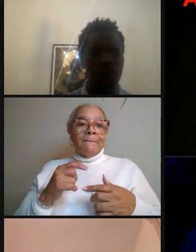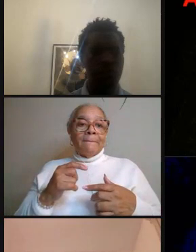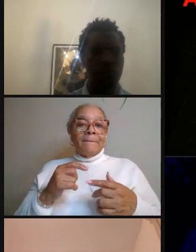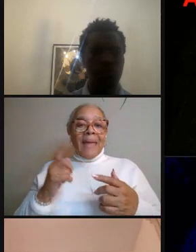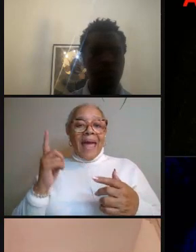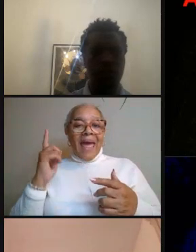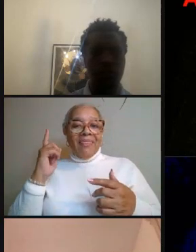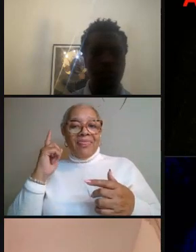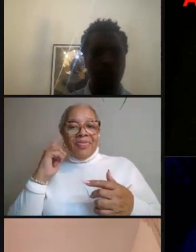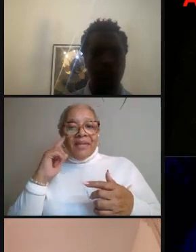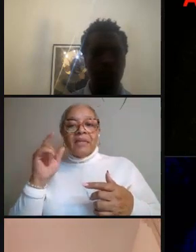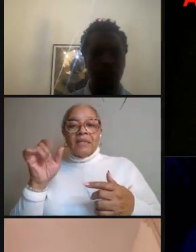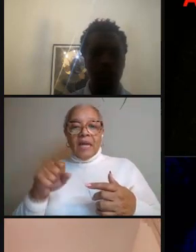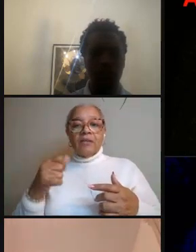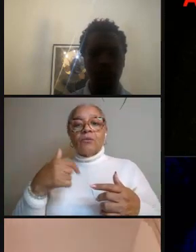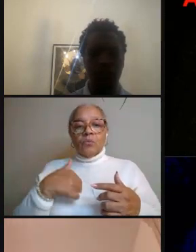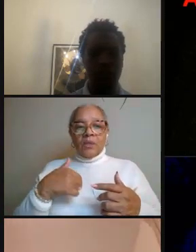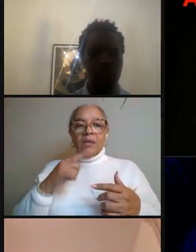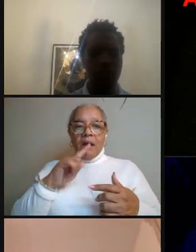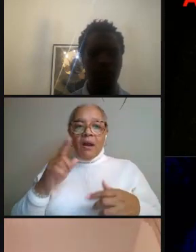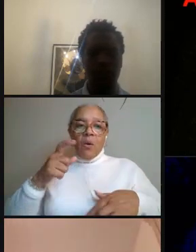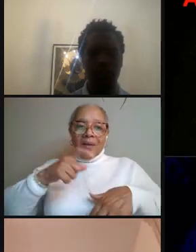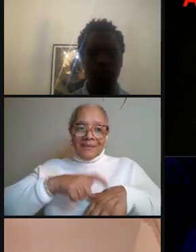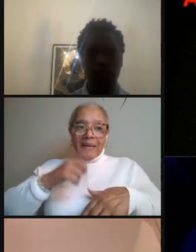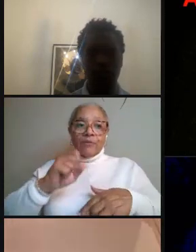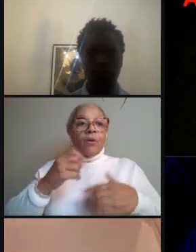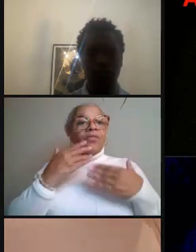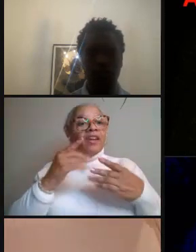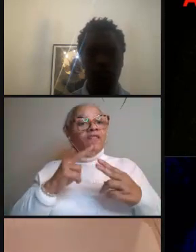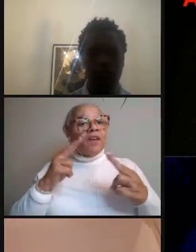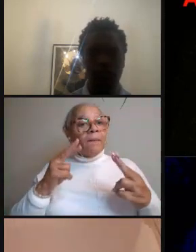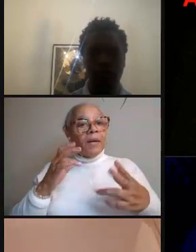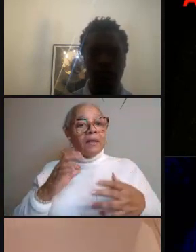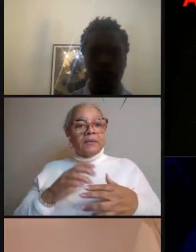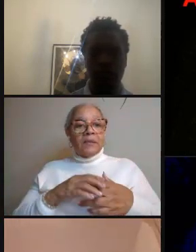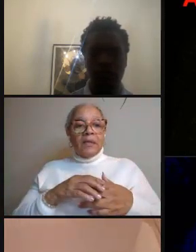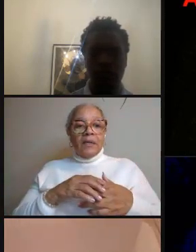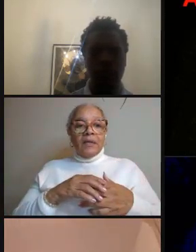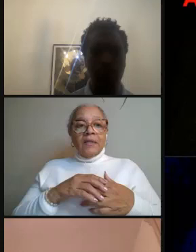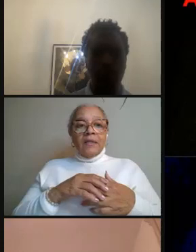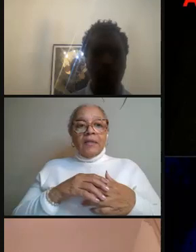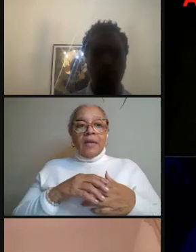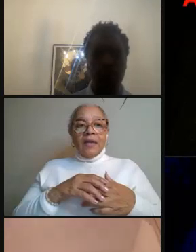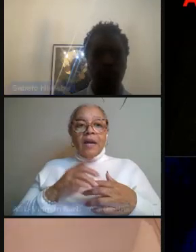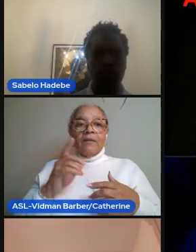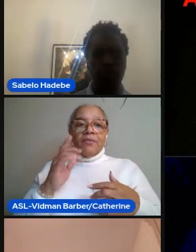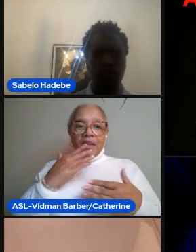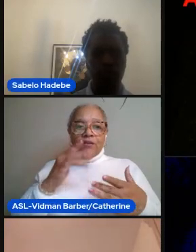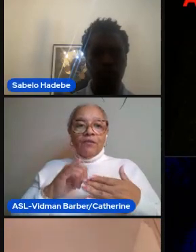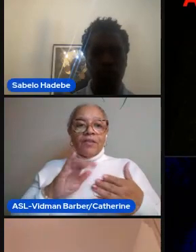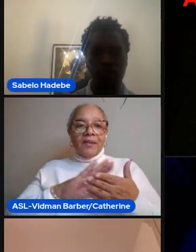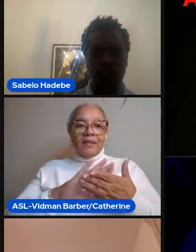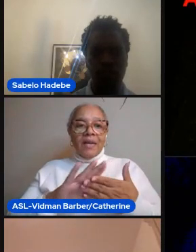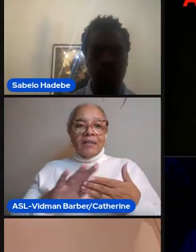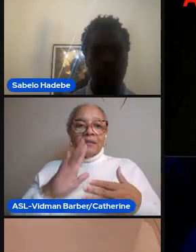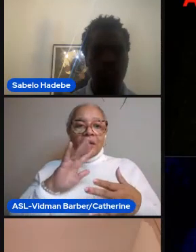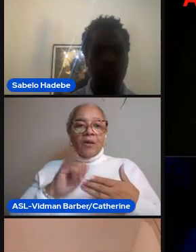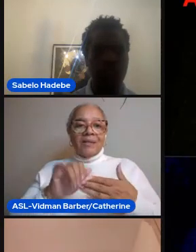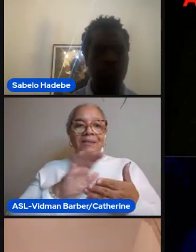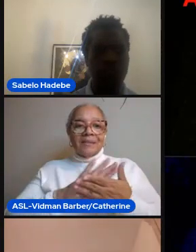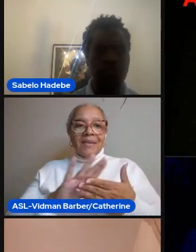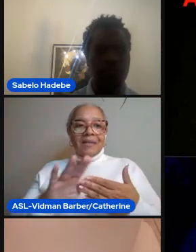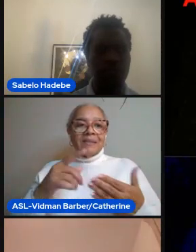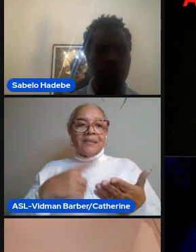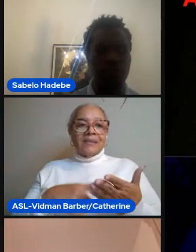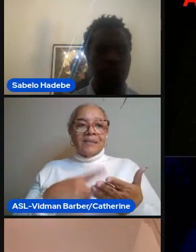think, we are on time. So thank you very much again, Sabelo, for this nice talk and for the nice discussion. I think it's now